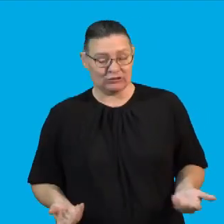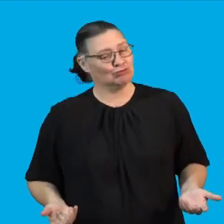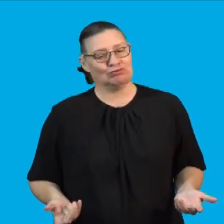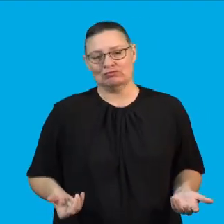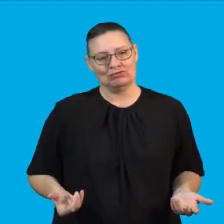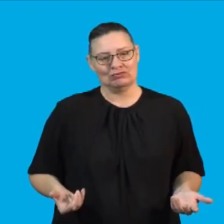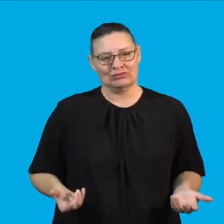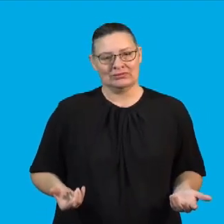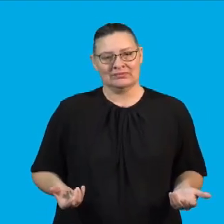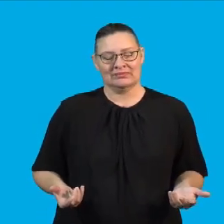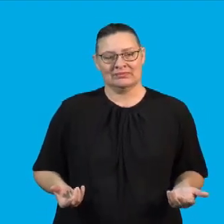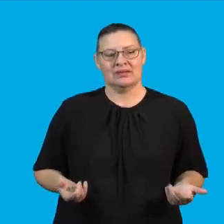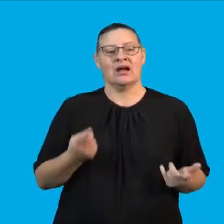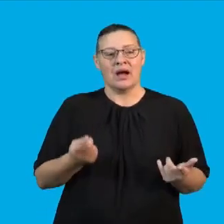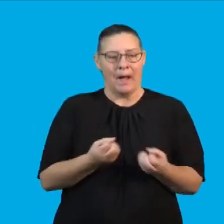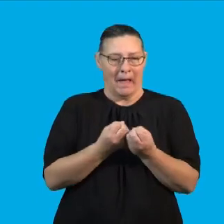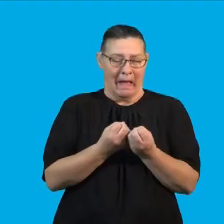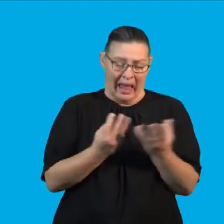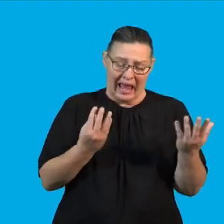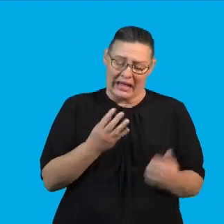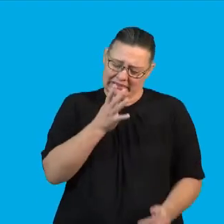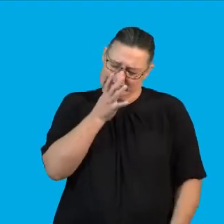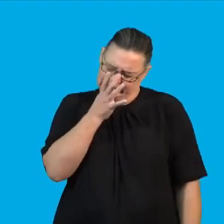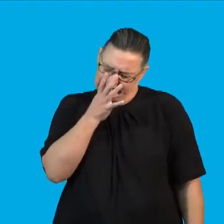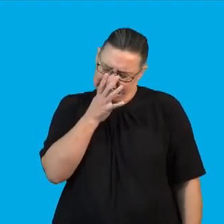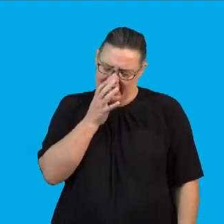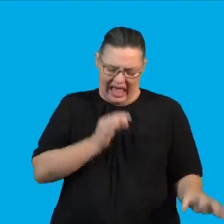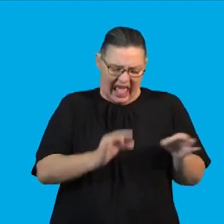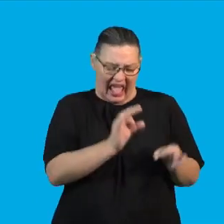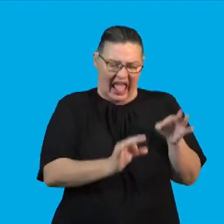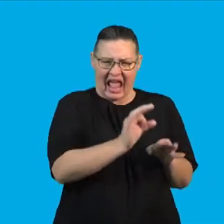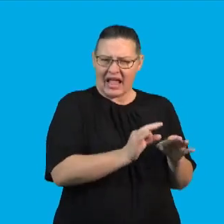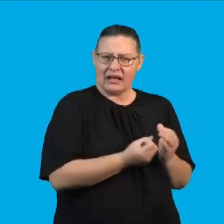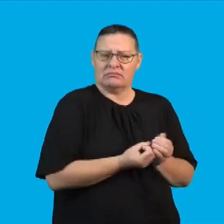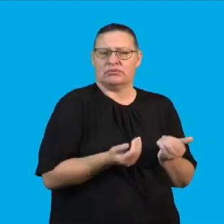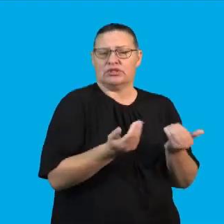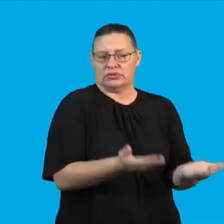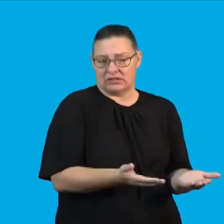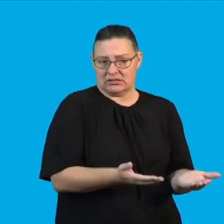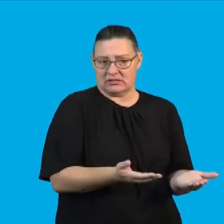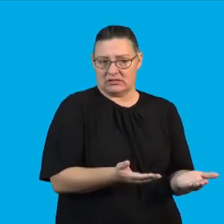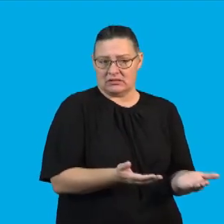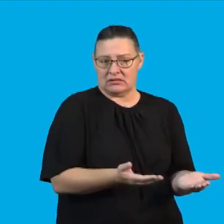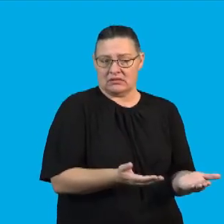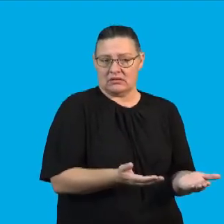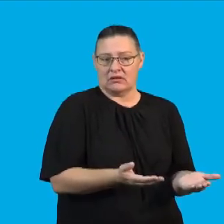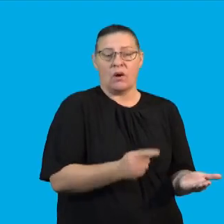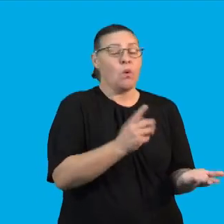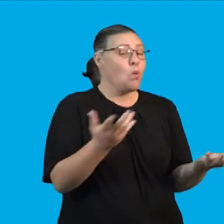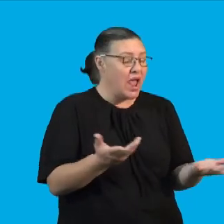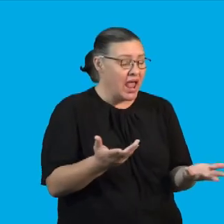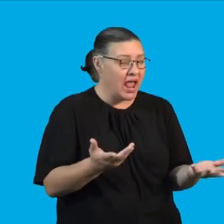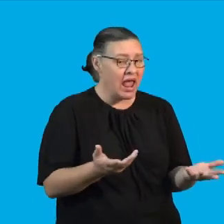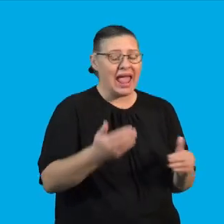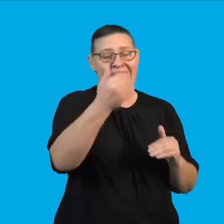protected. And a large number of eggs must be produced. Many eggs are produced where